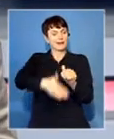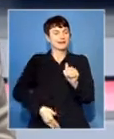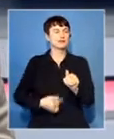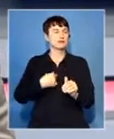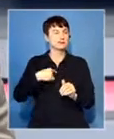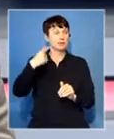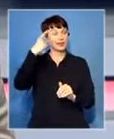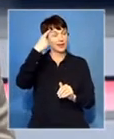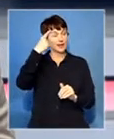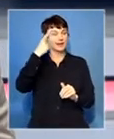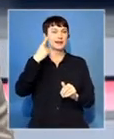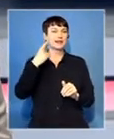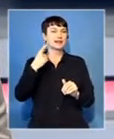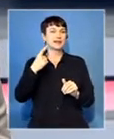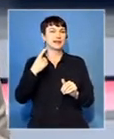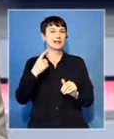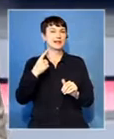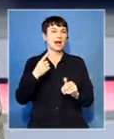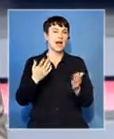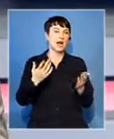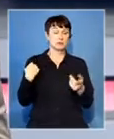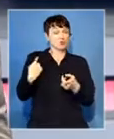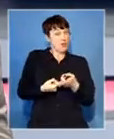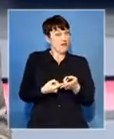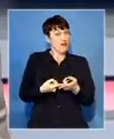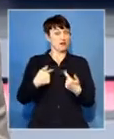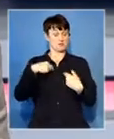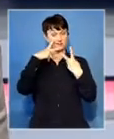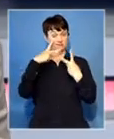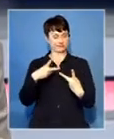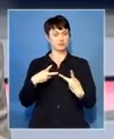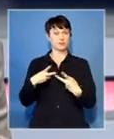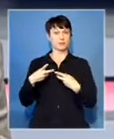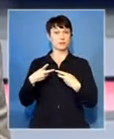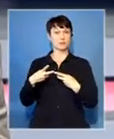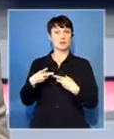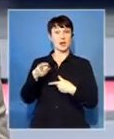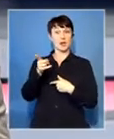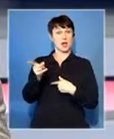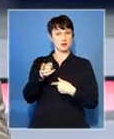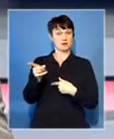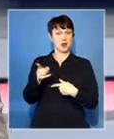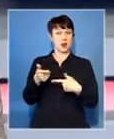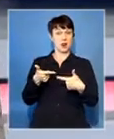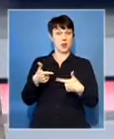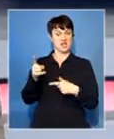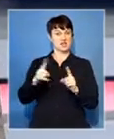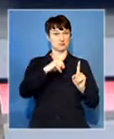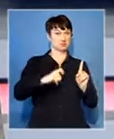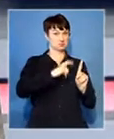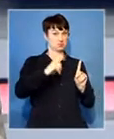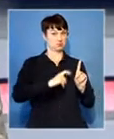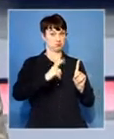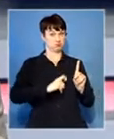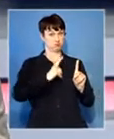by and large, unless of course they really do, but so far, from what the lawyers who were